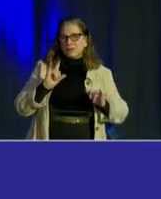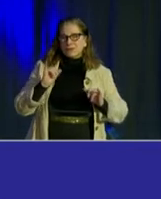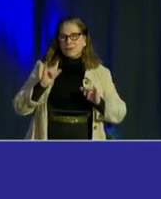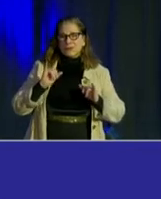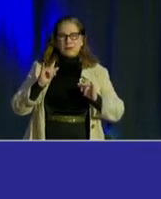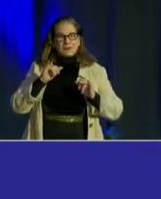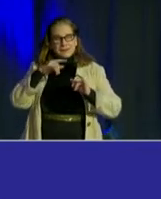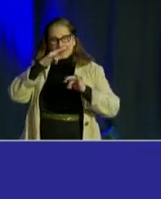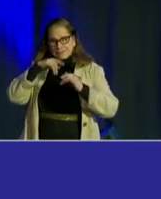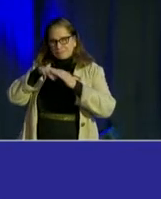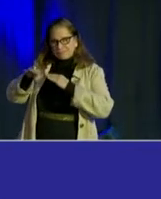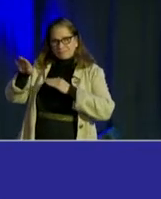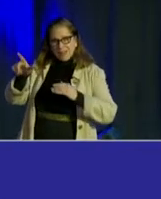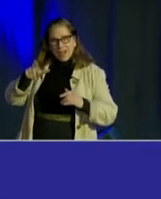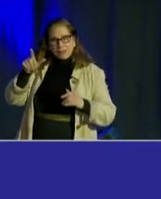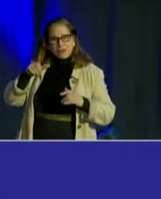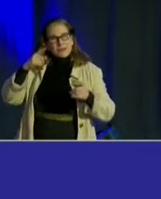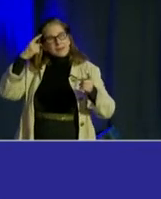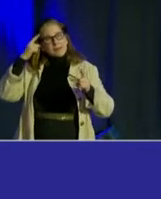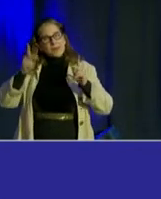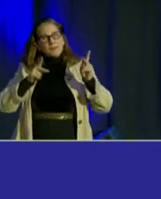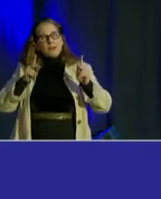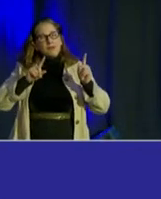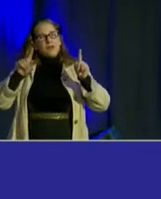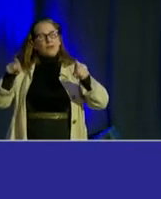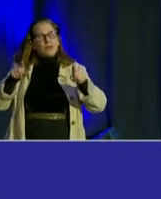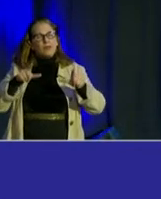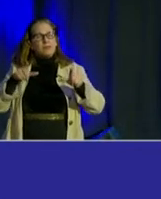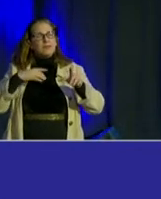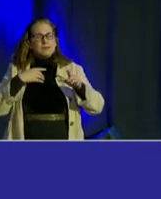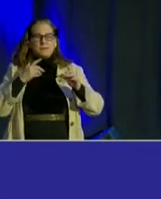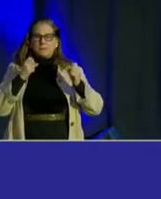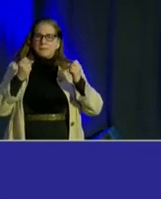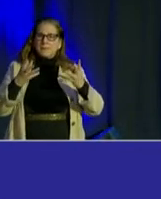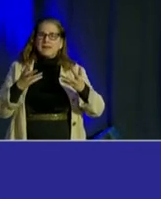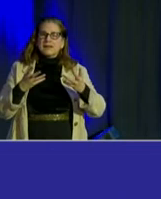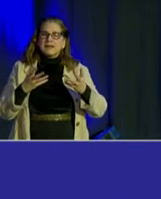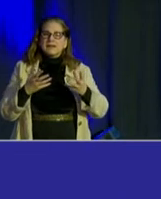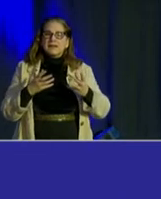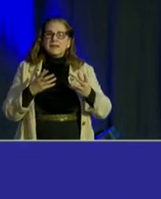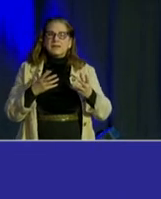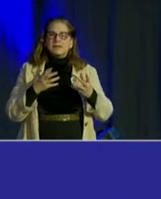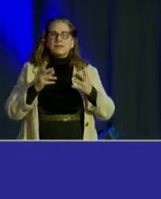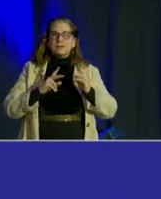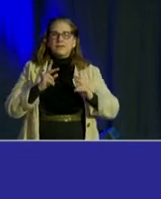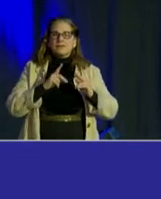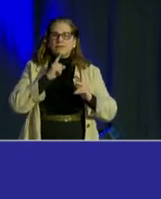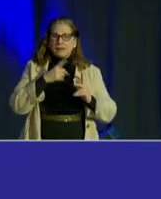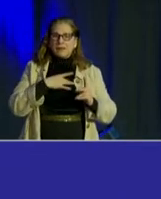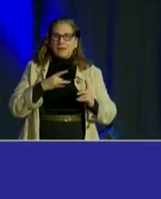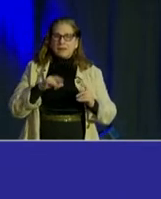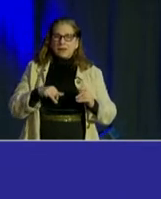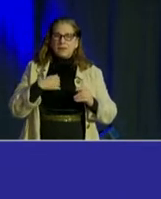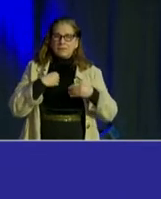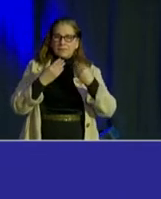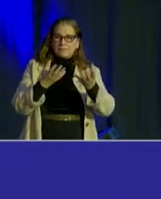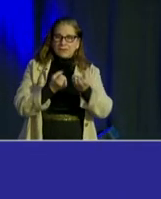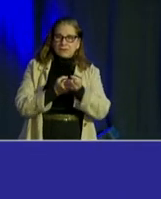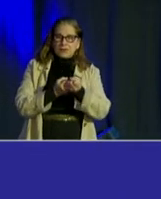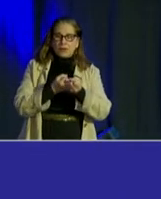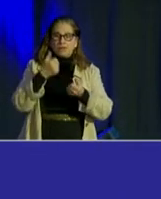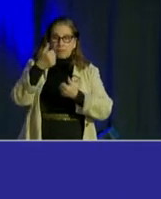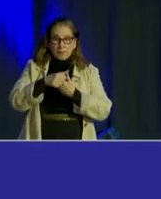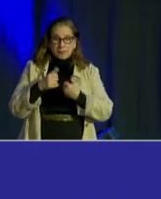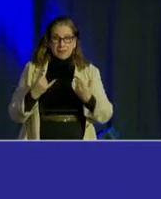pitches tonight from me and my colleagues, I want you to please remember that we are all in this together,